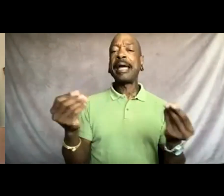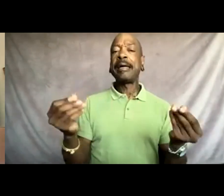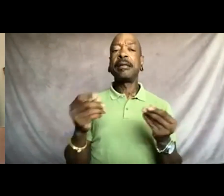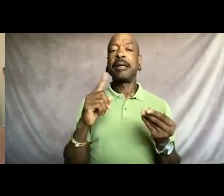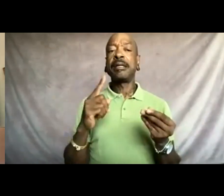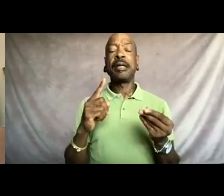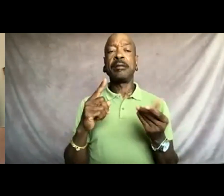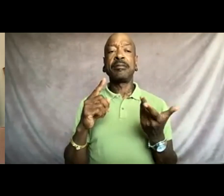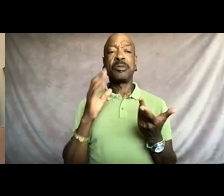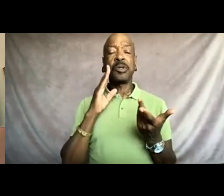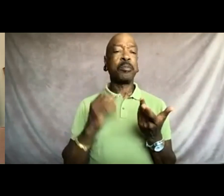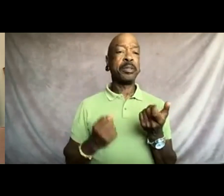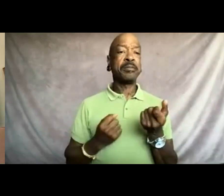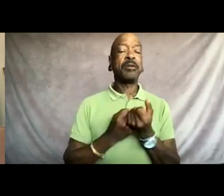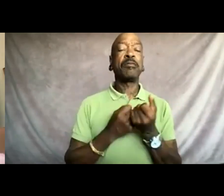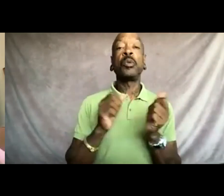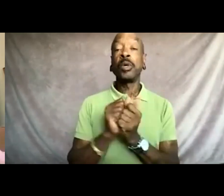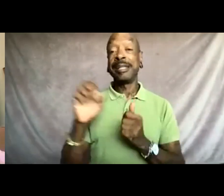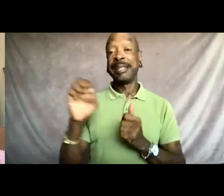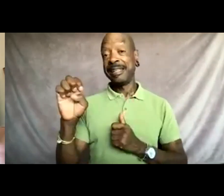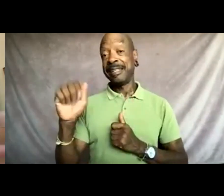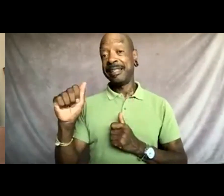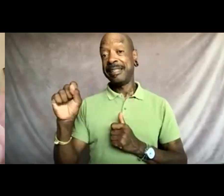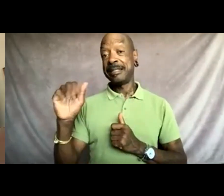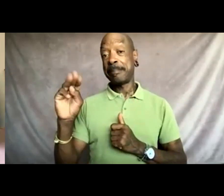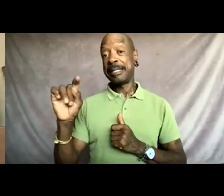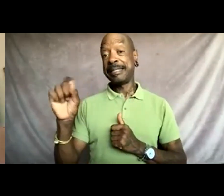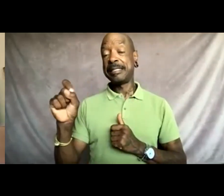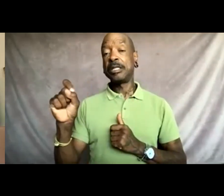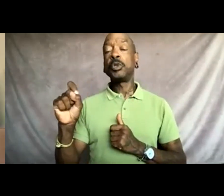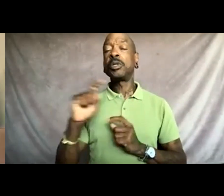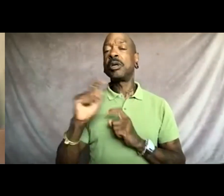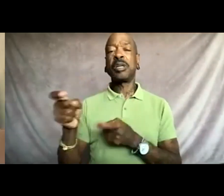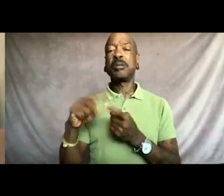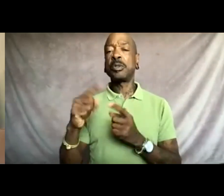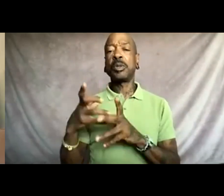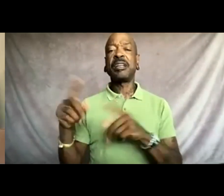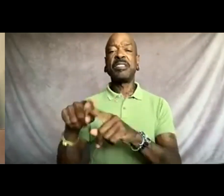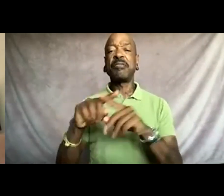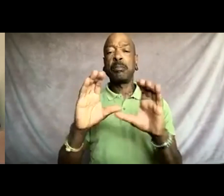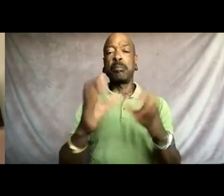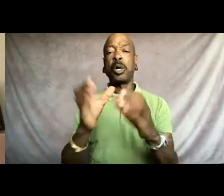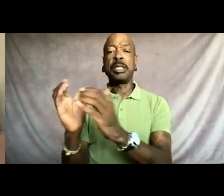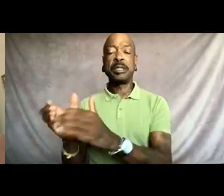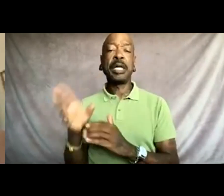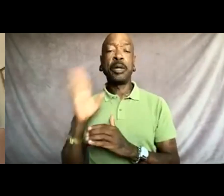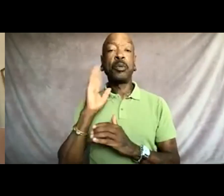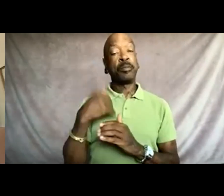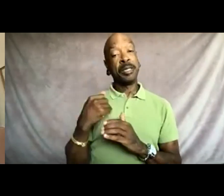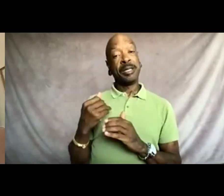So yeah, with easements, you can also, you can grant them to a lot of different parties that will hopefully be in a position to